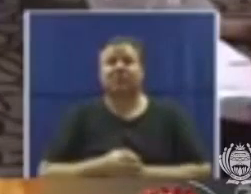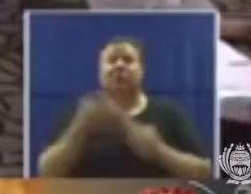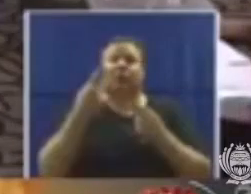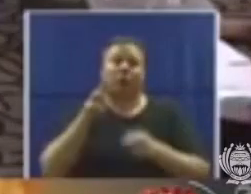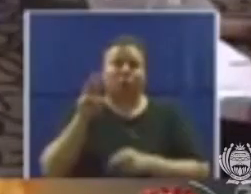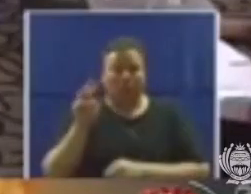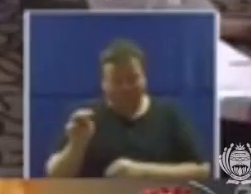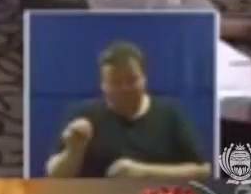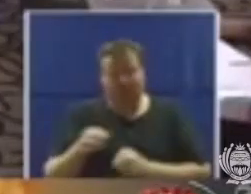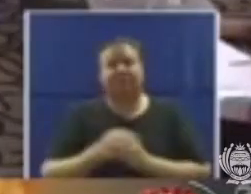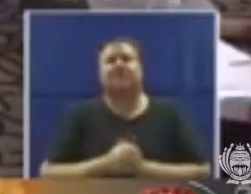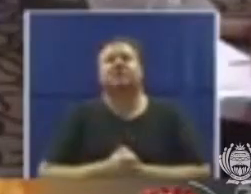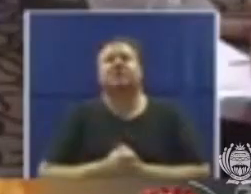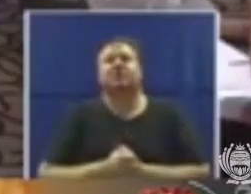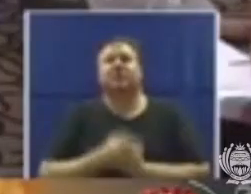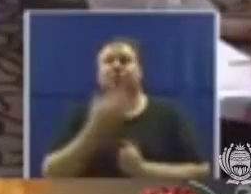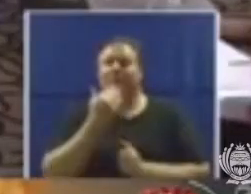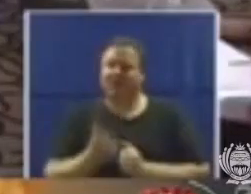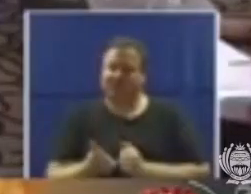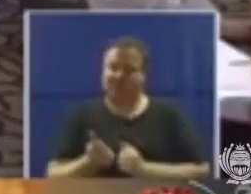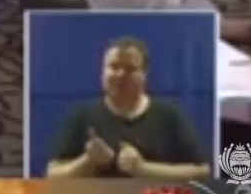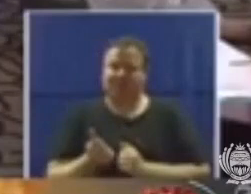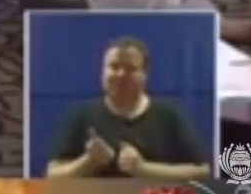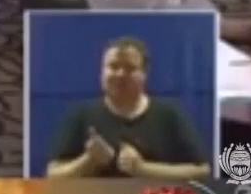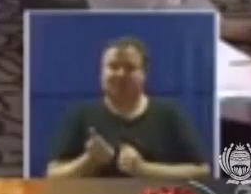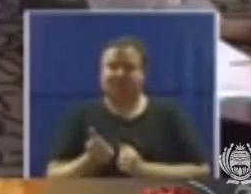Honorable Macpherson. Please.